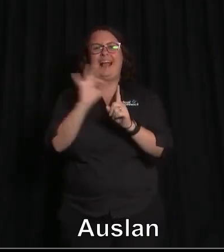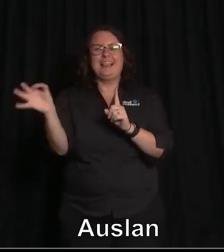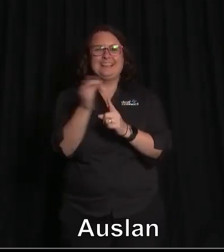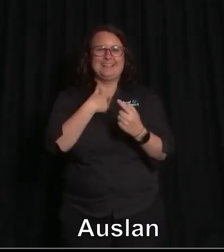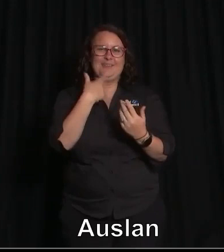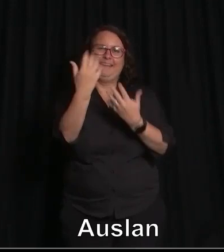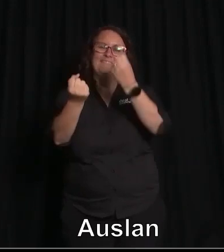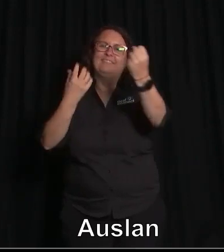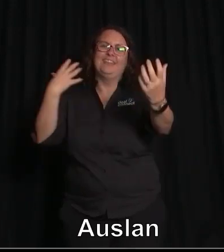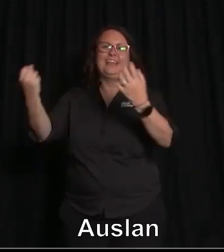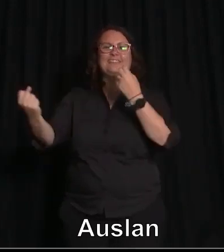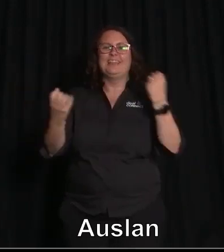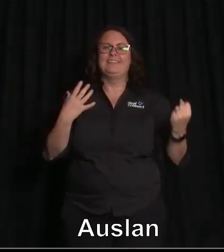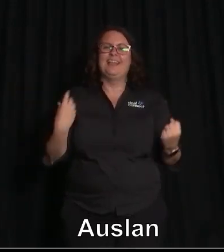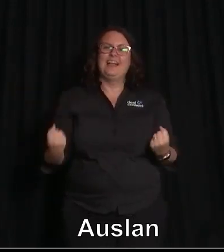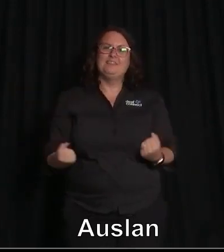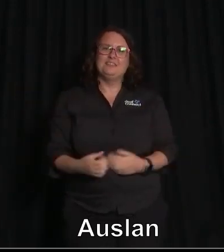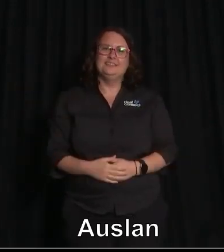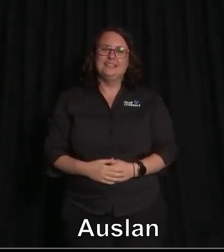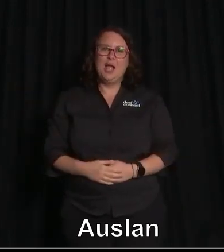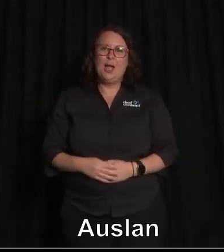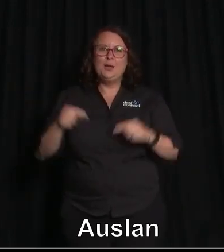are. And today,